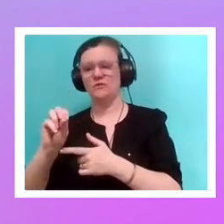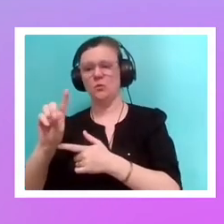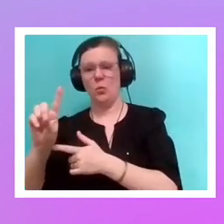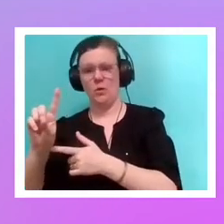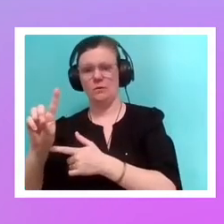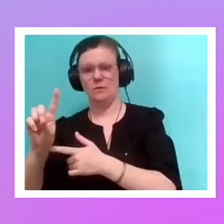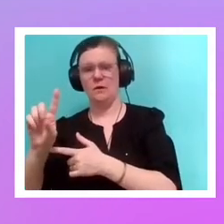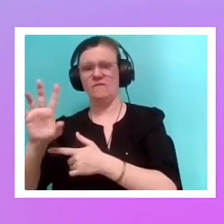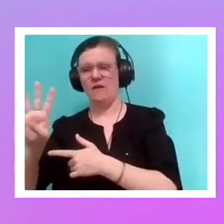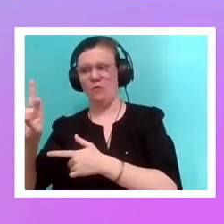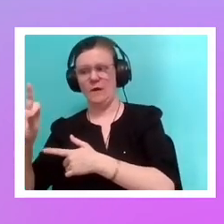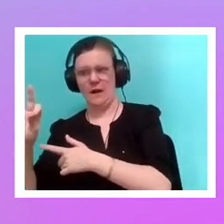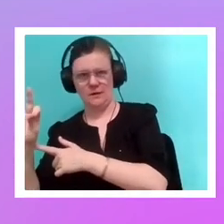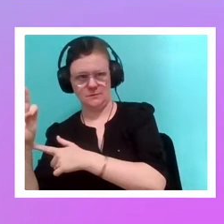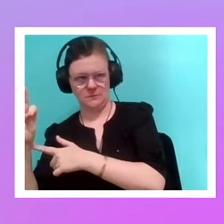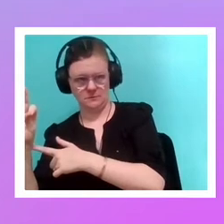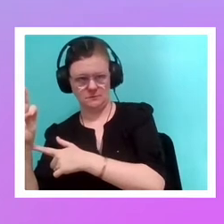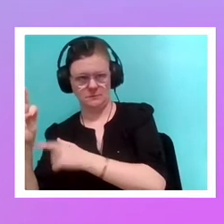EN301549.